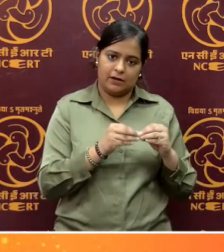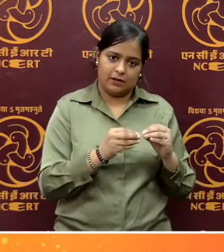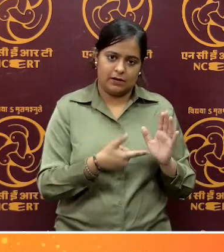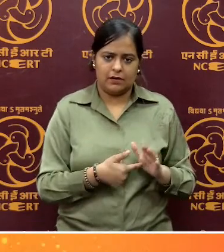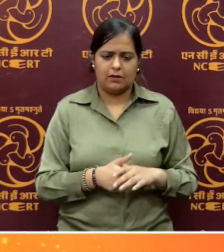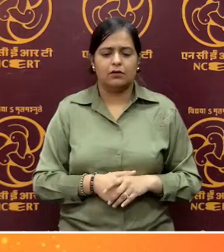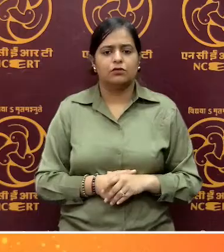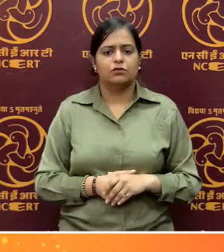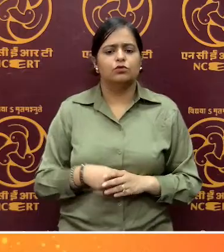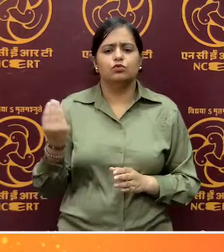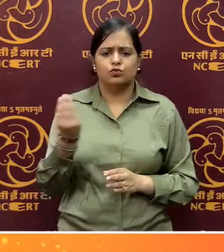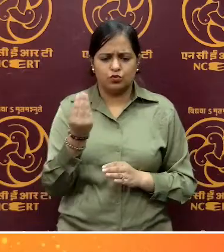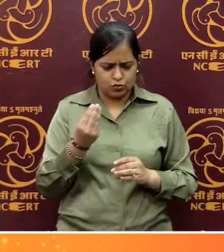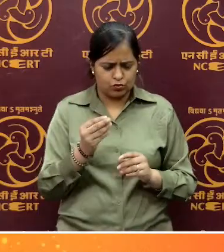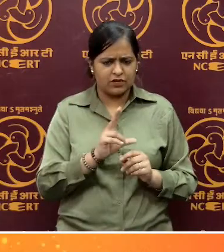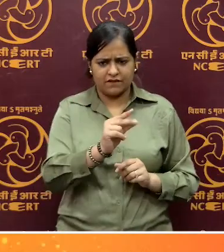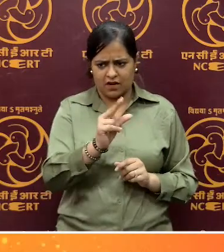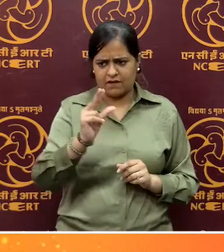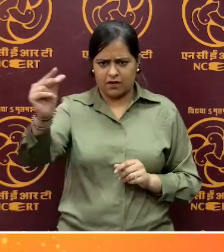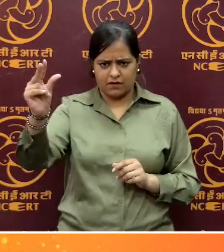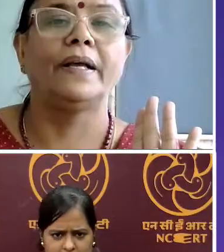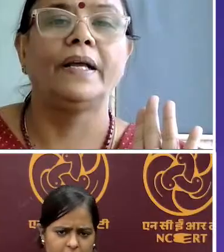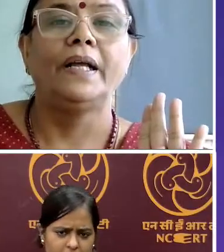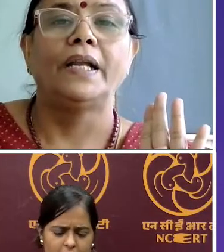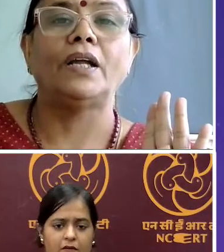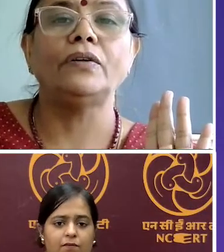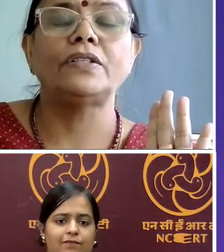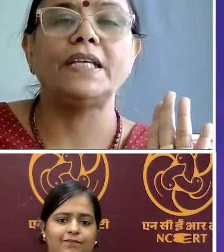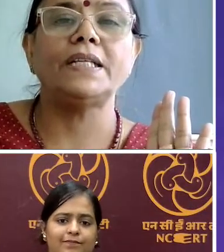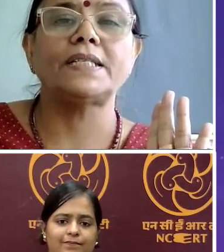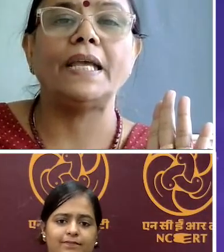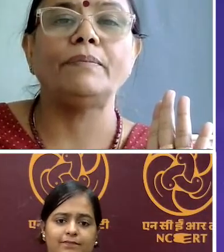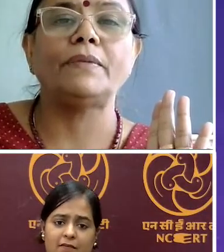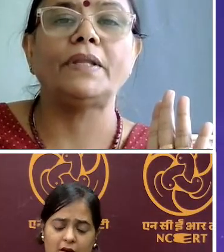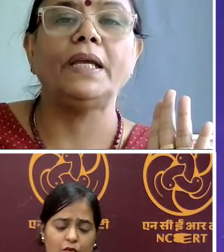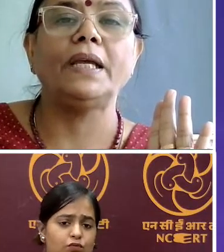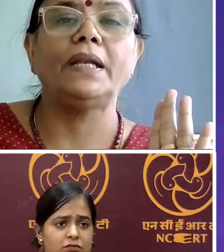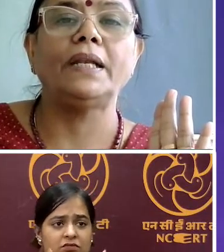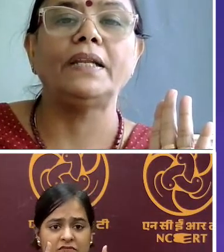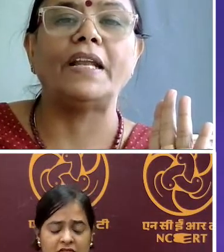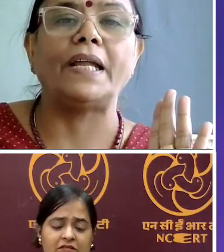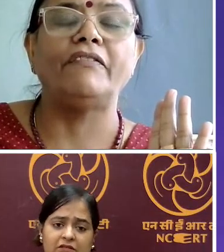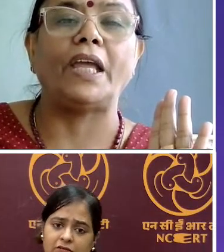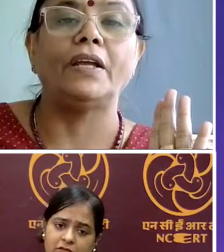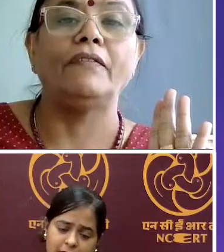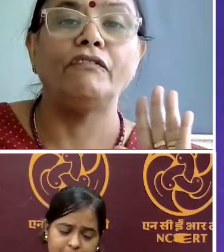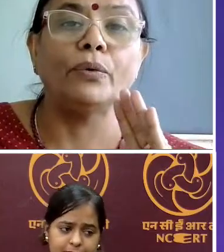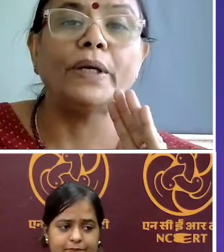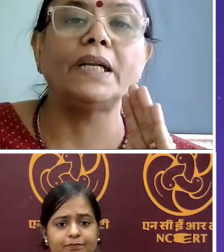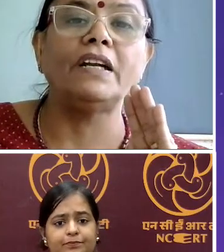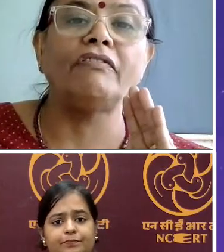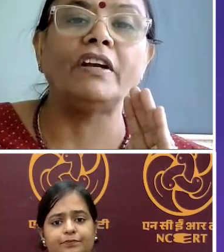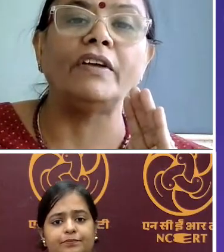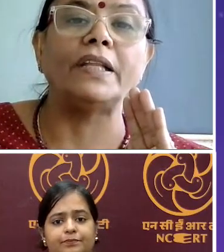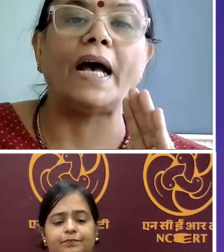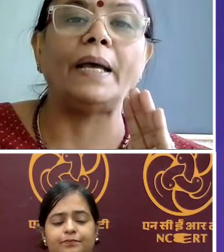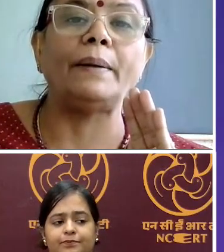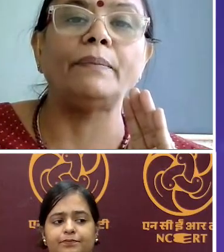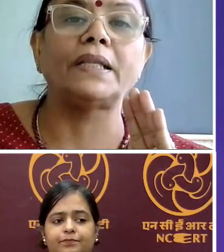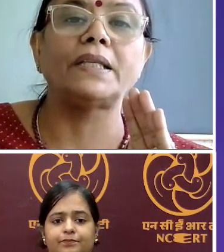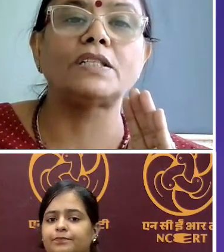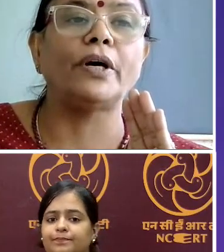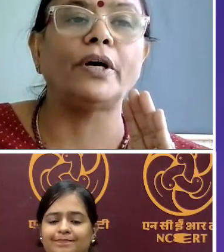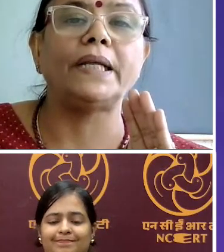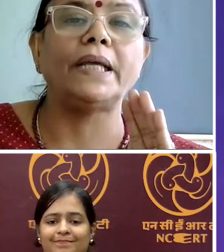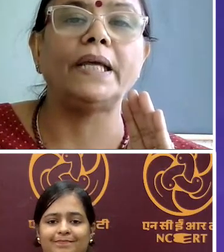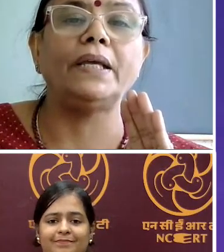here the distance and the displacement, they are the same thing. Now see the same thing in different way. View it in a different way. I am